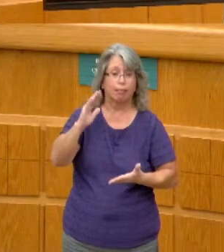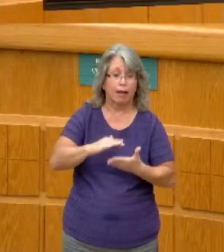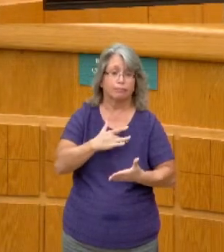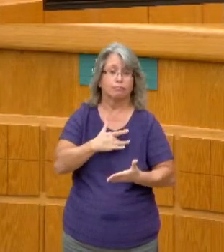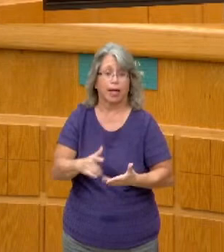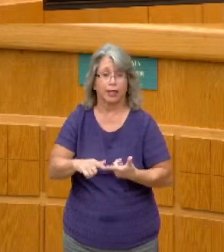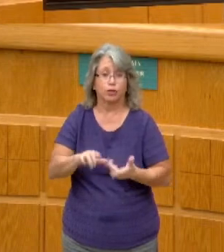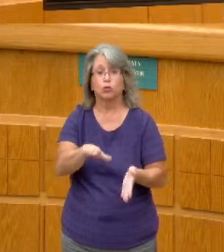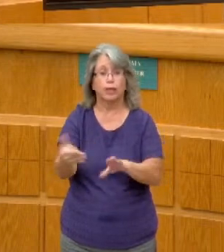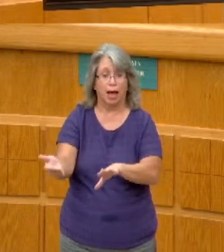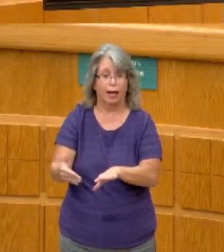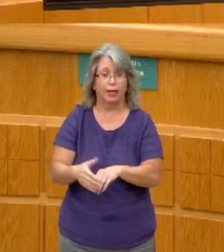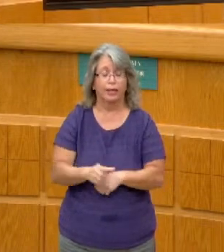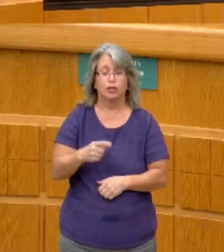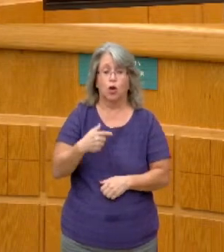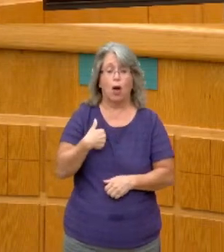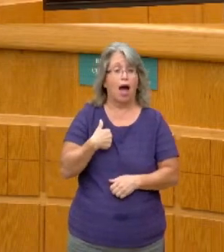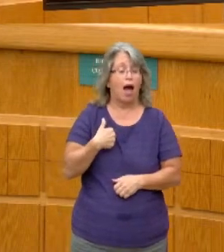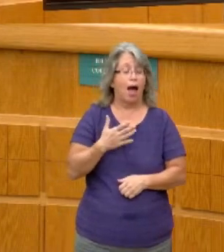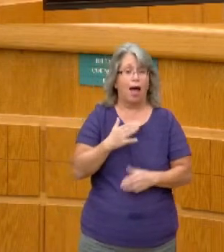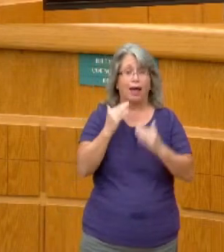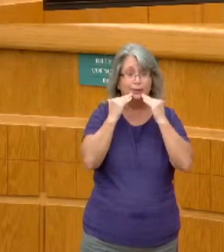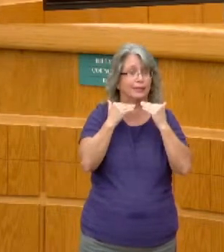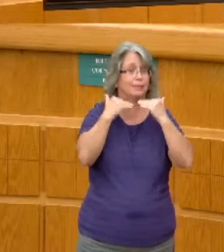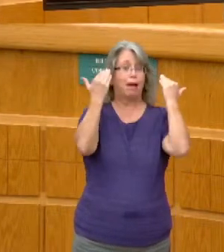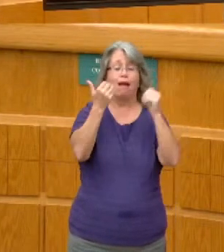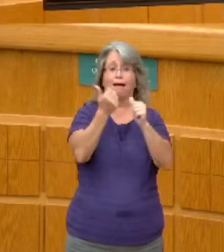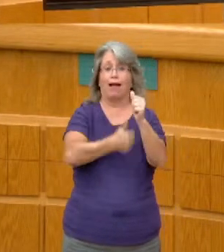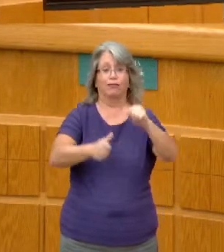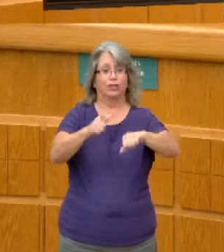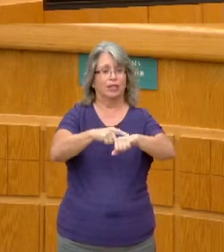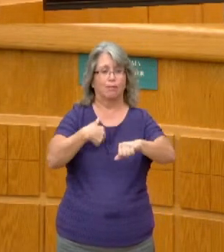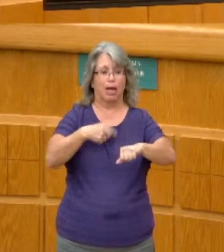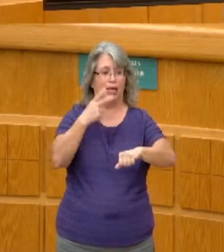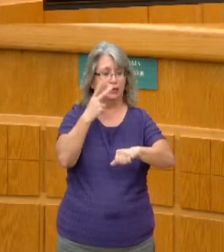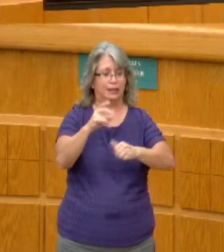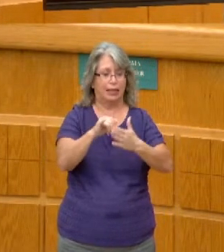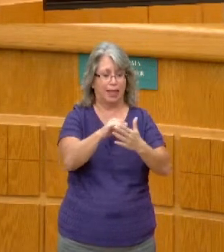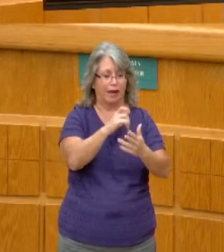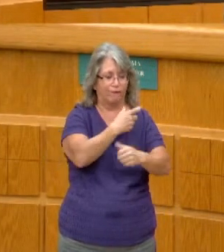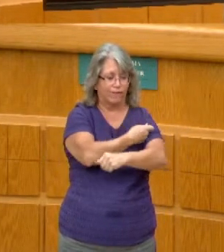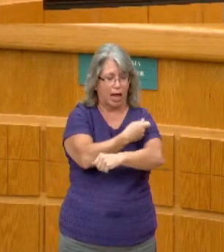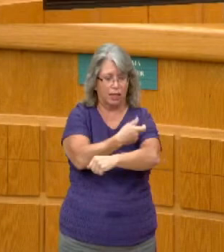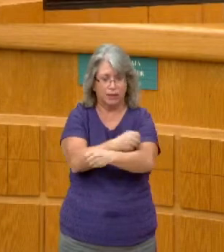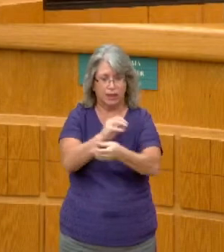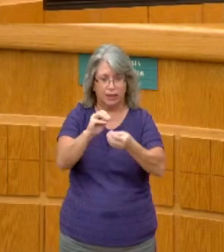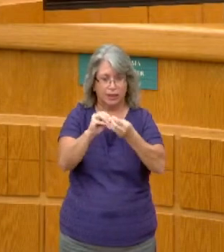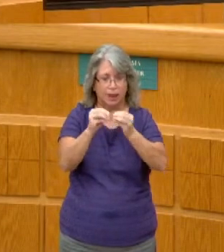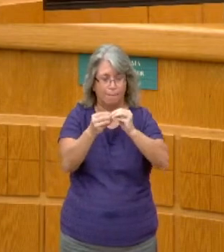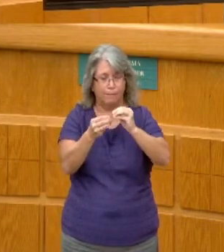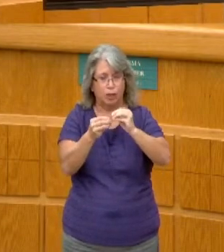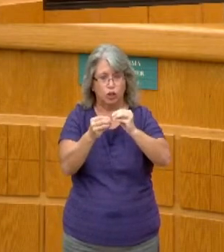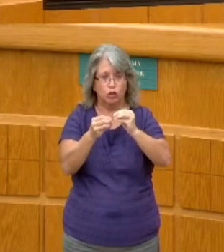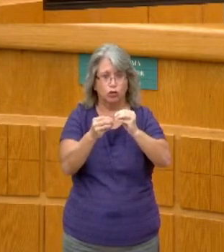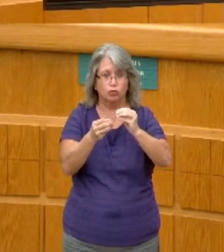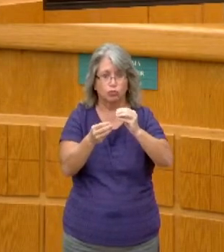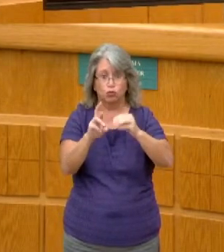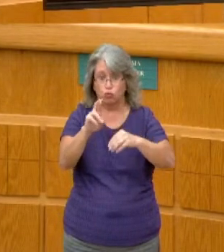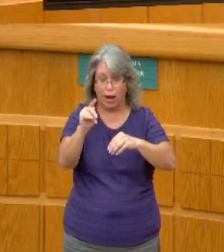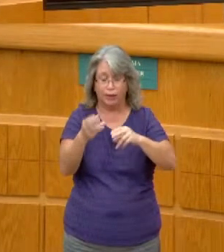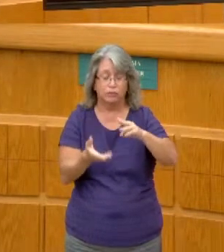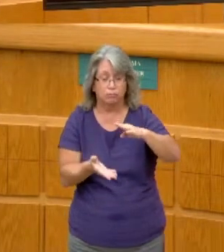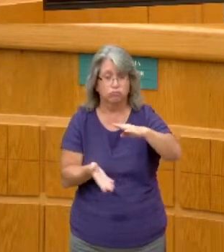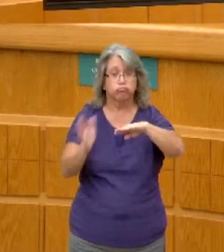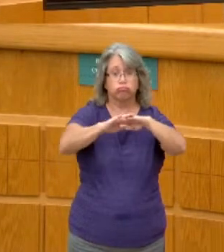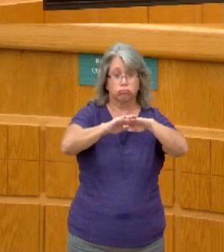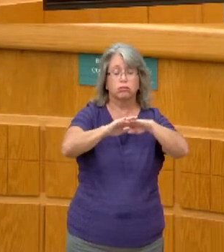I see our vaccine delivery going up. These rates really make a difference, and it really is exciting to